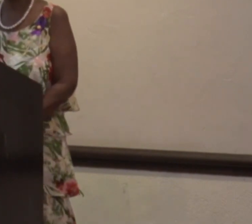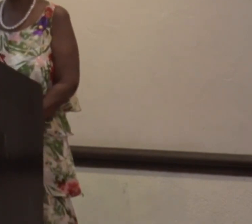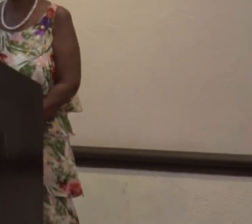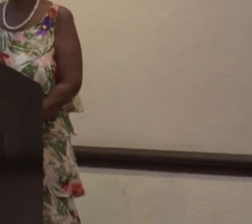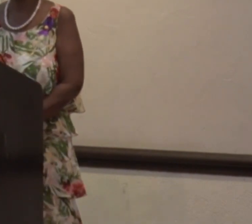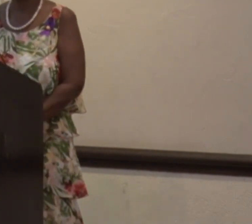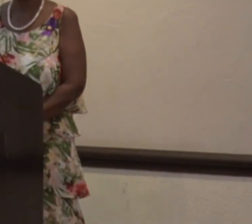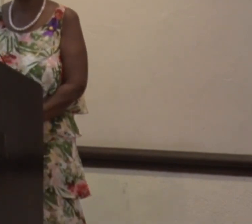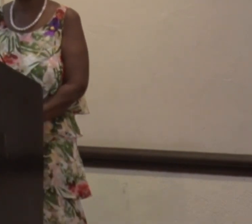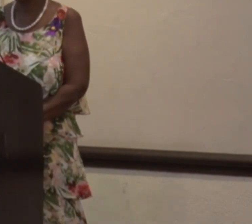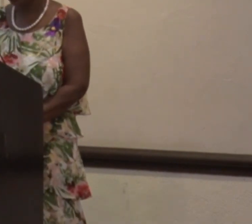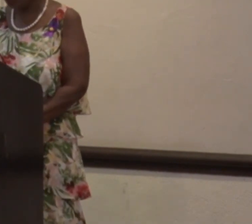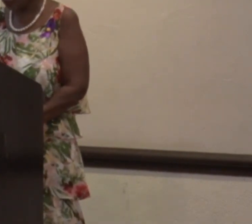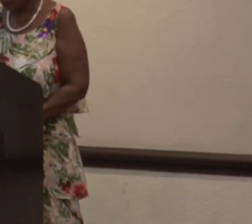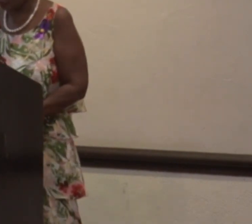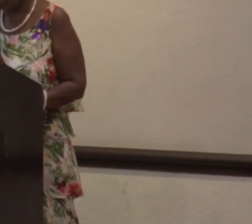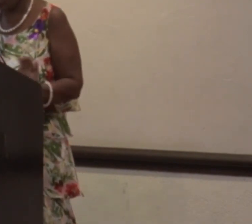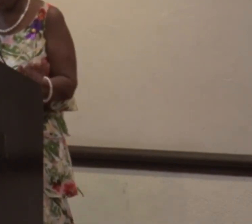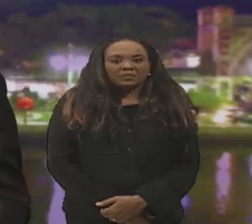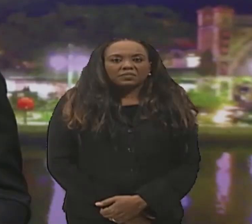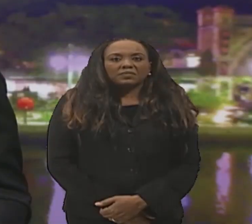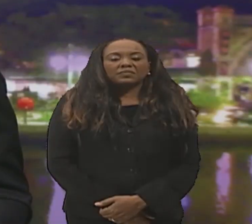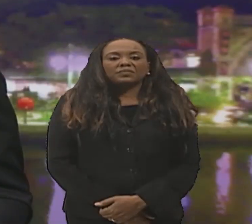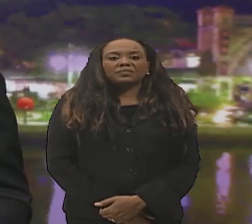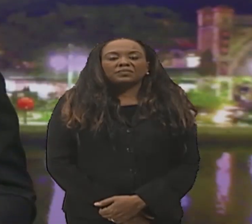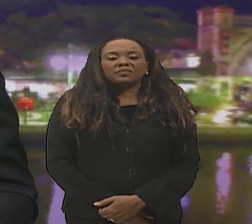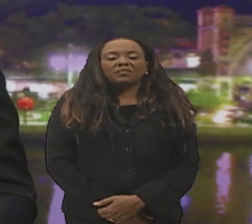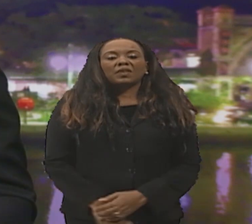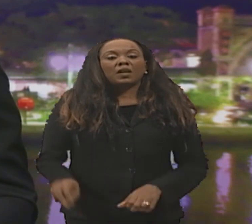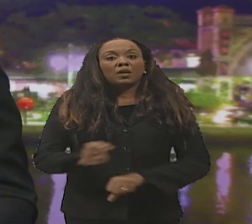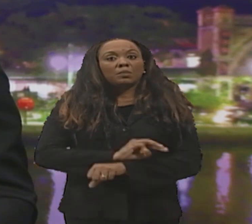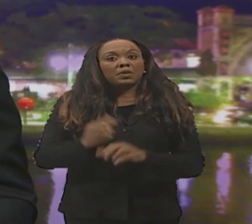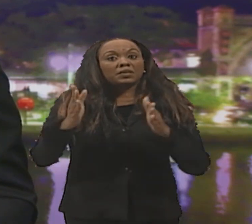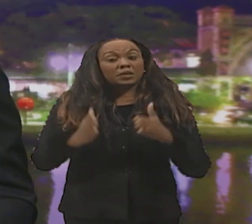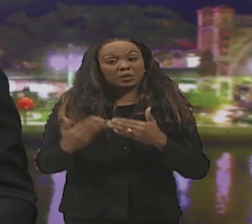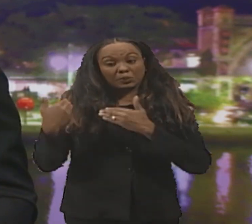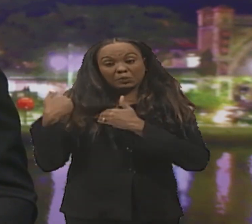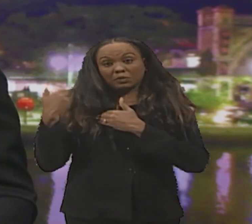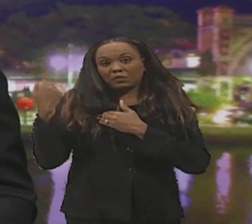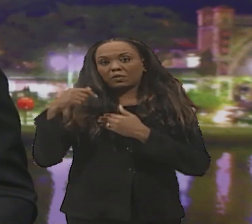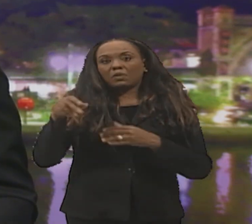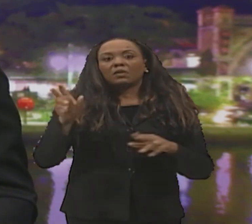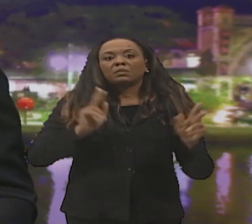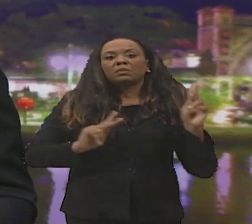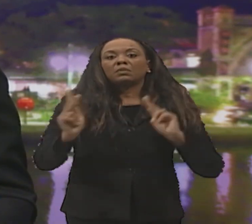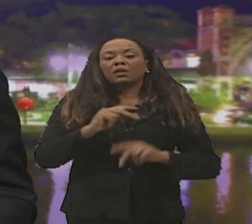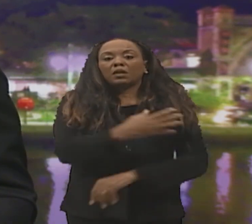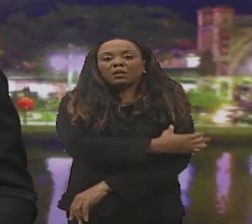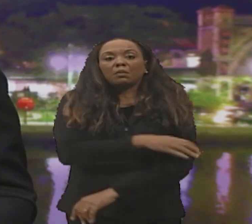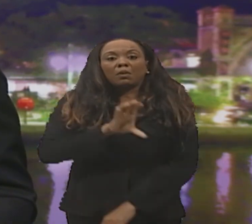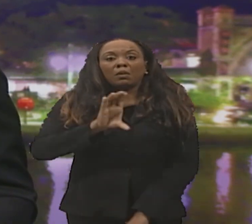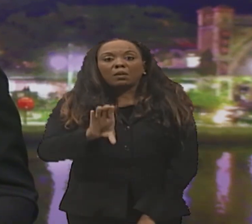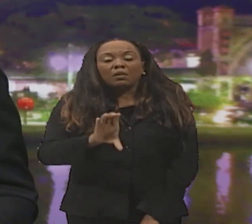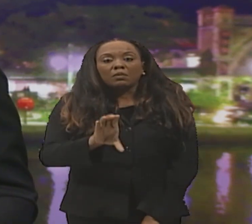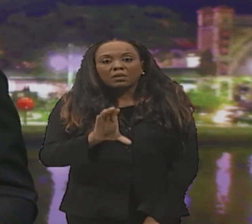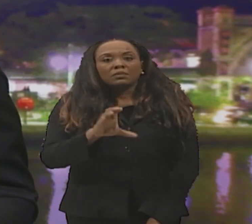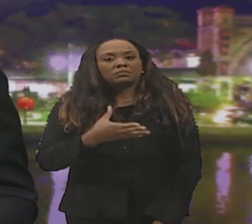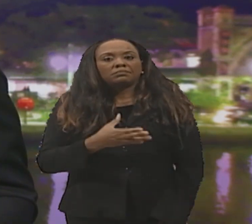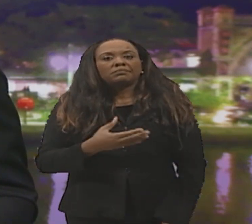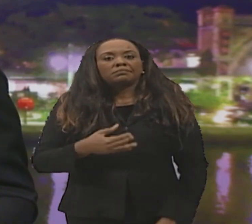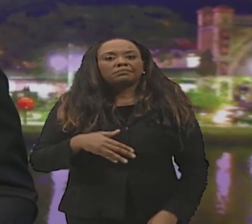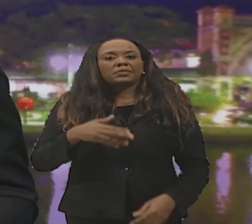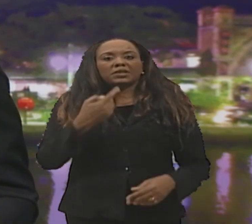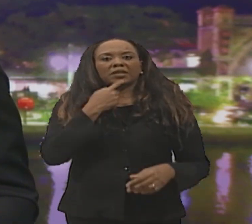course, more loving caregiving homes. Meanwhile, Minister of People Empowerment and Elder Affairs, Cynthia Ford, says